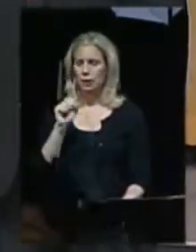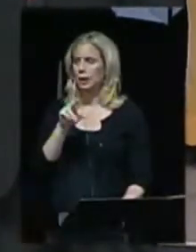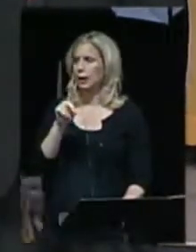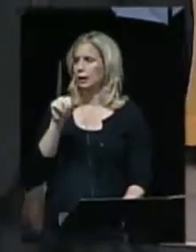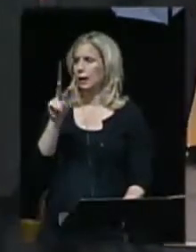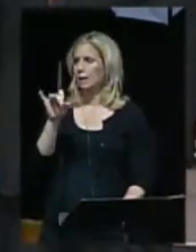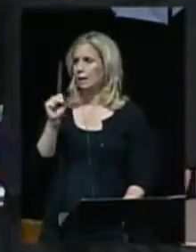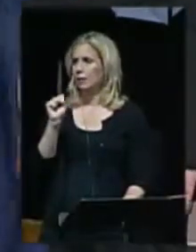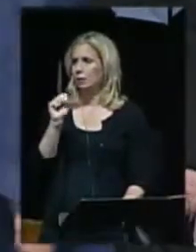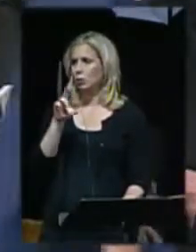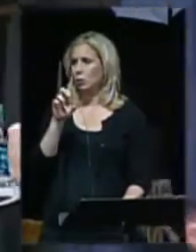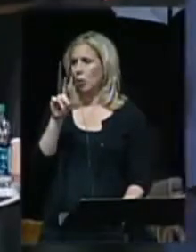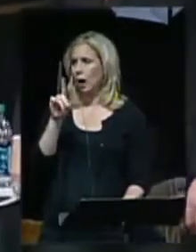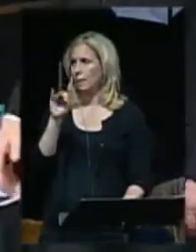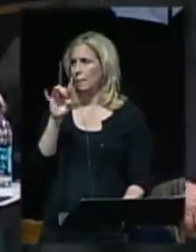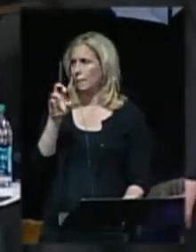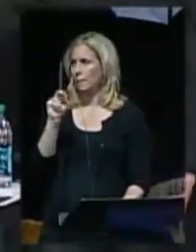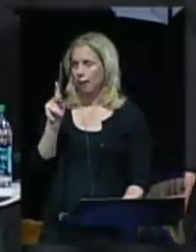Davis Redmond.